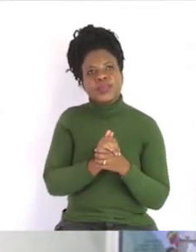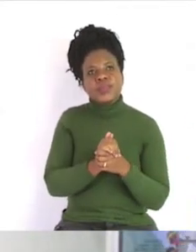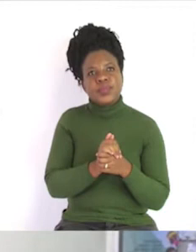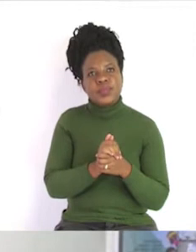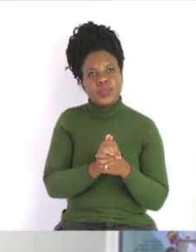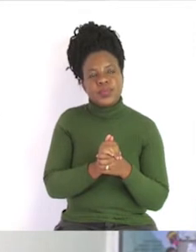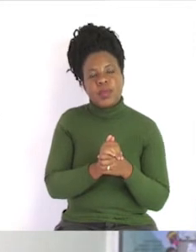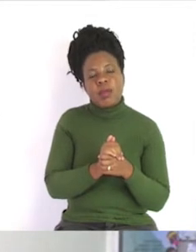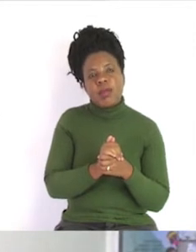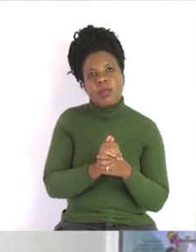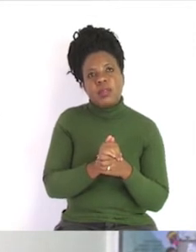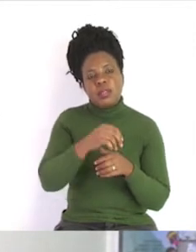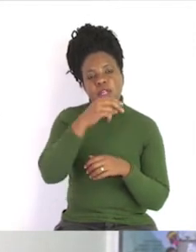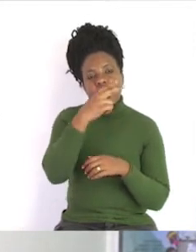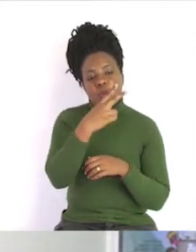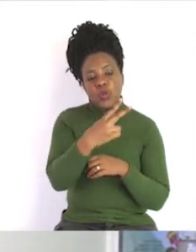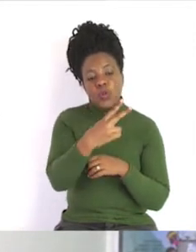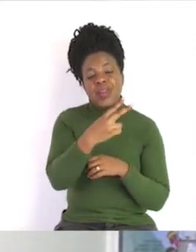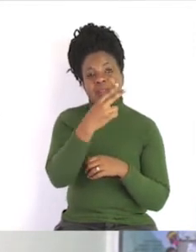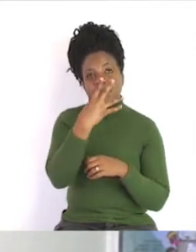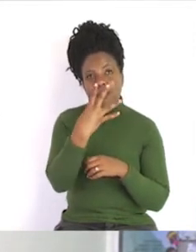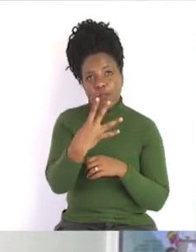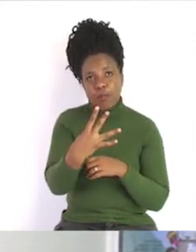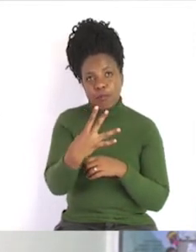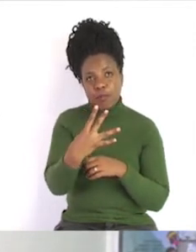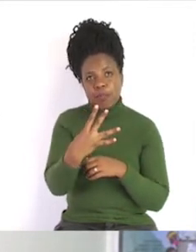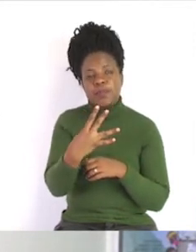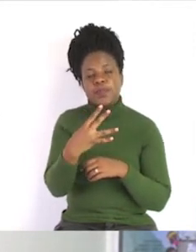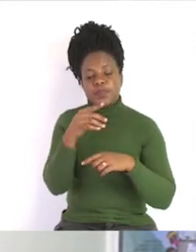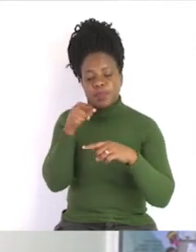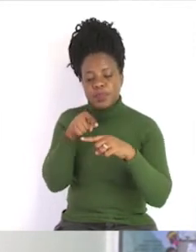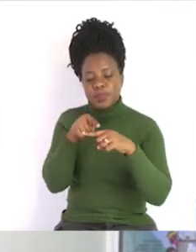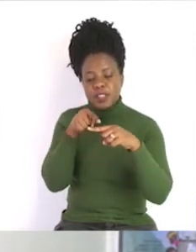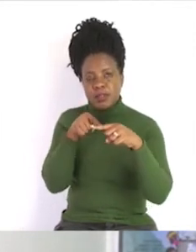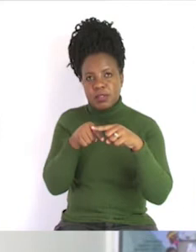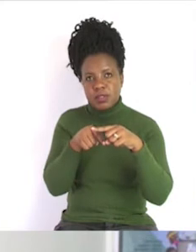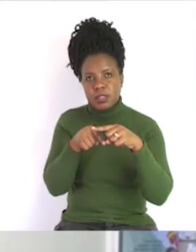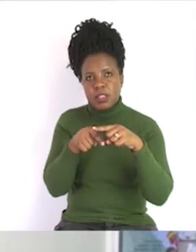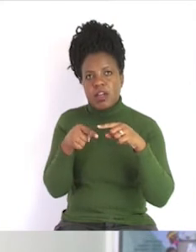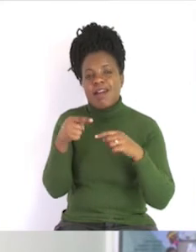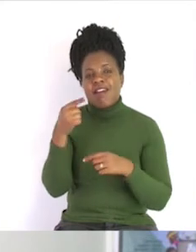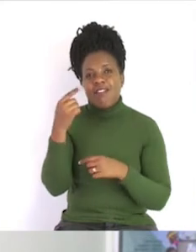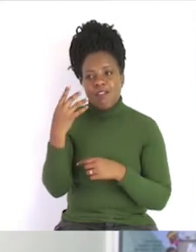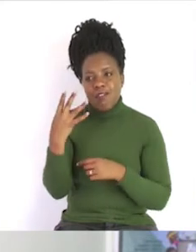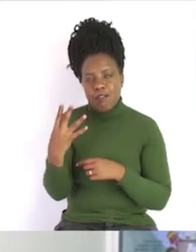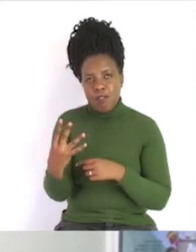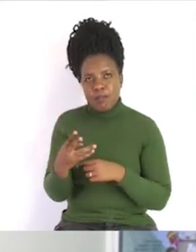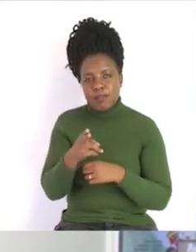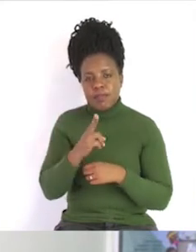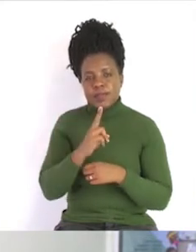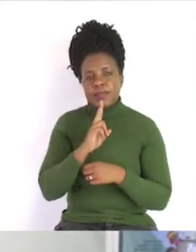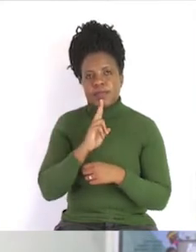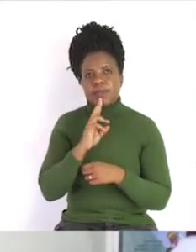Here we have 24 divided by 4 is equals to 6.